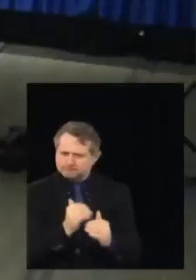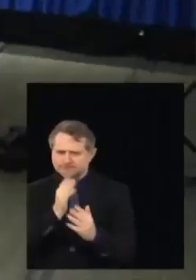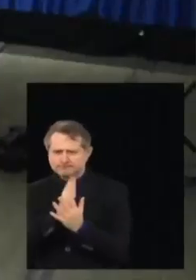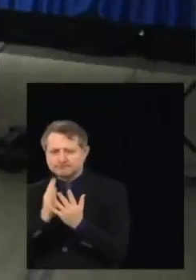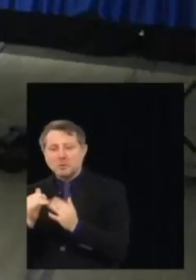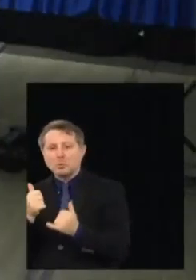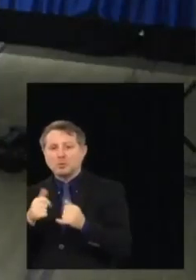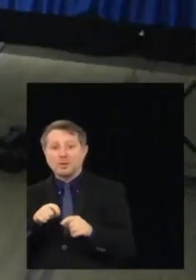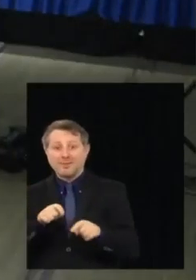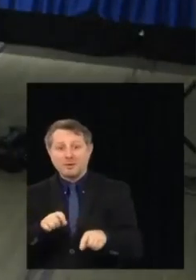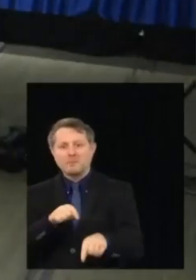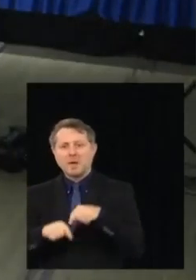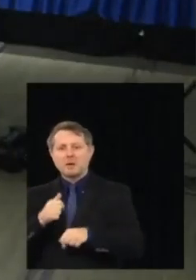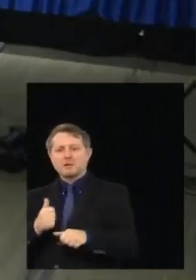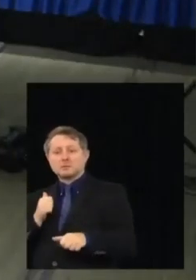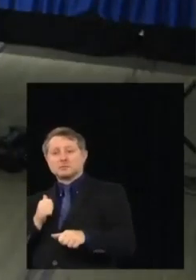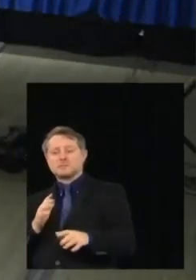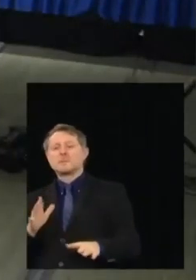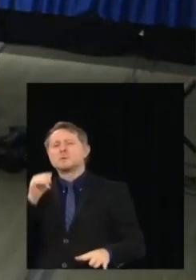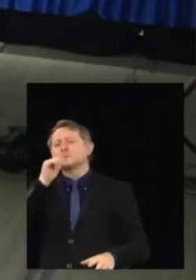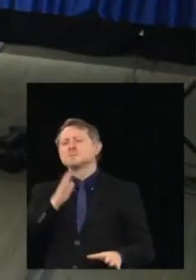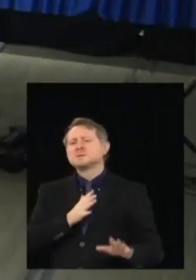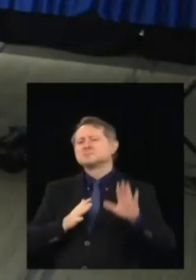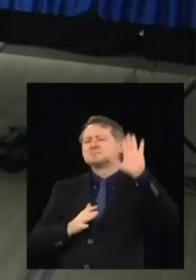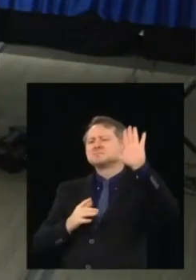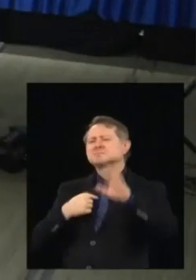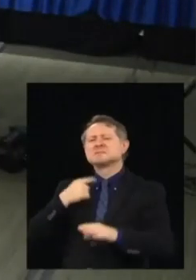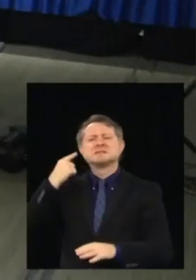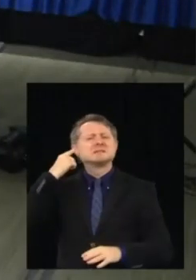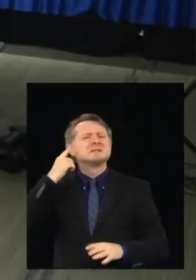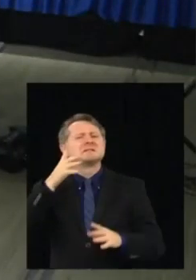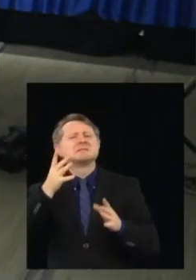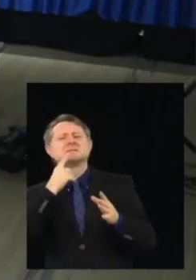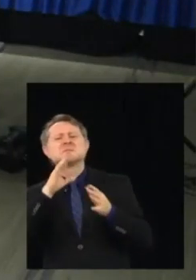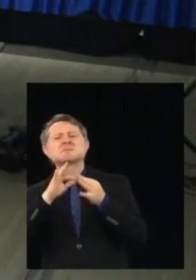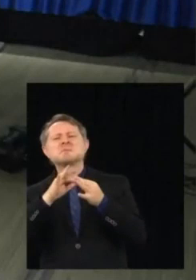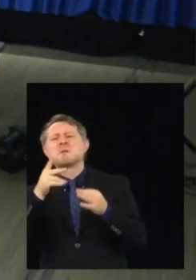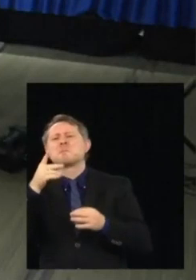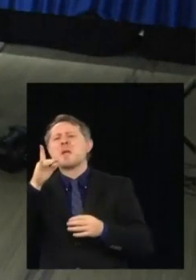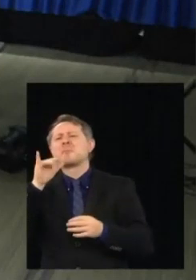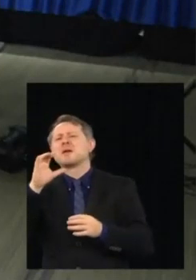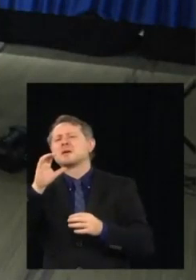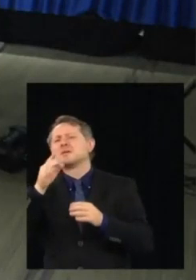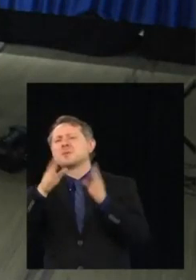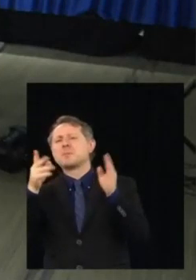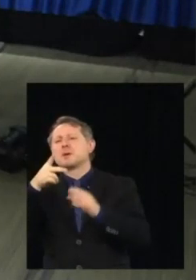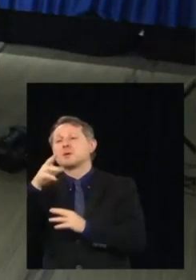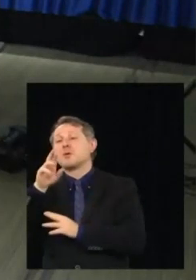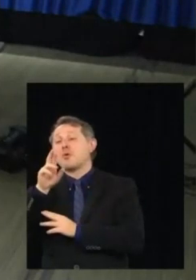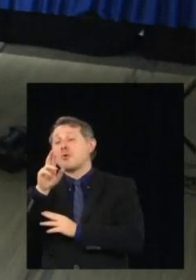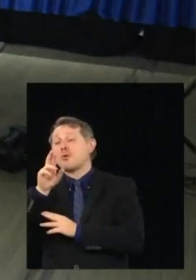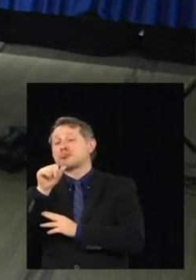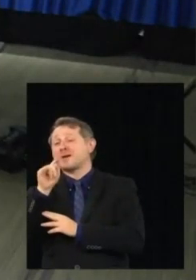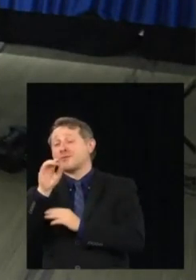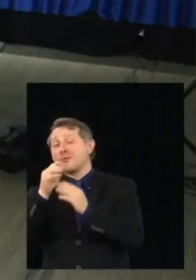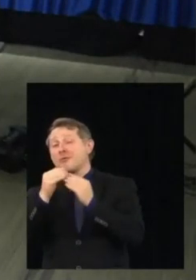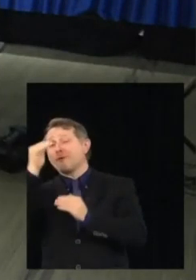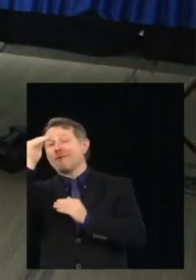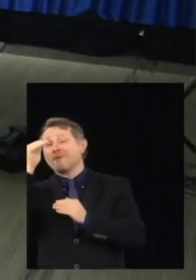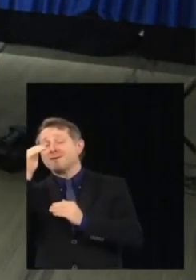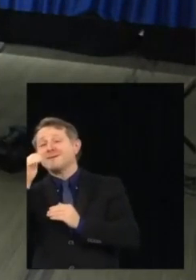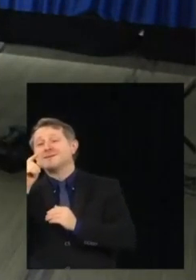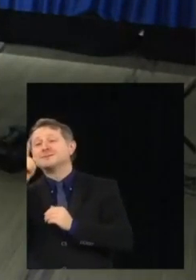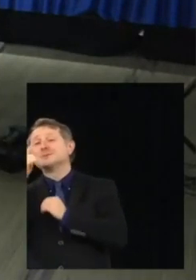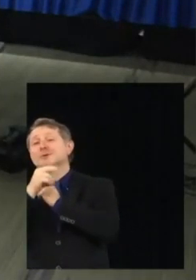Governor, Julie Ritchie with North Country Public Radio. As you know, the North Country houses a large portion of the state's inmate population.